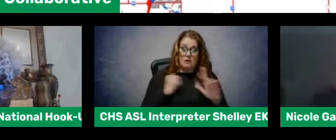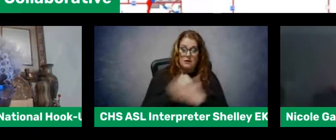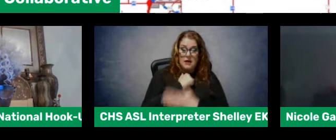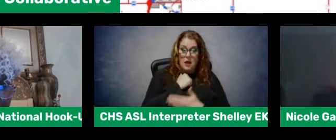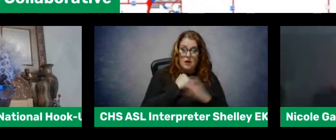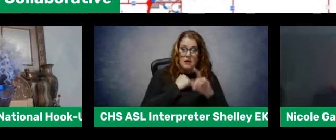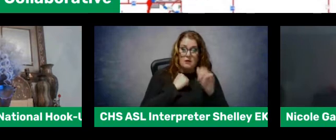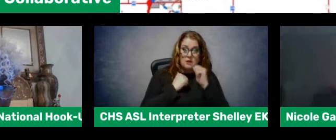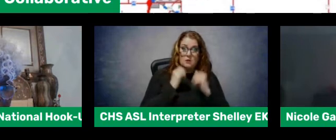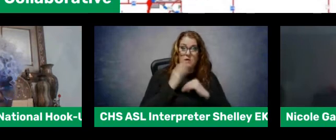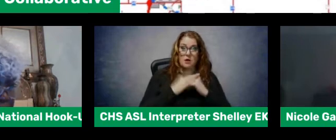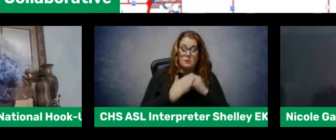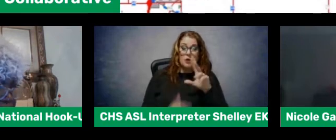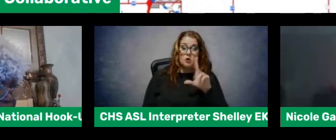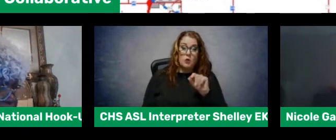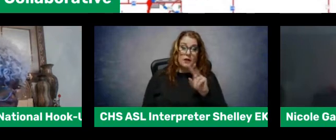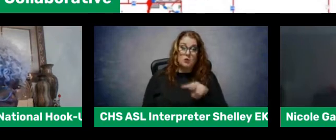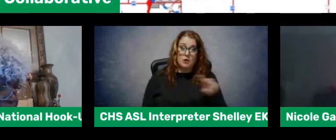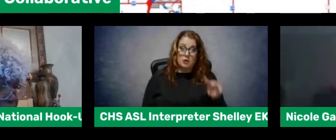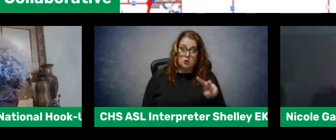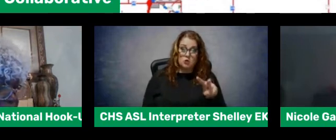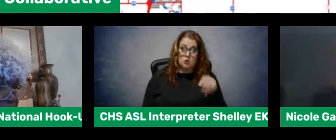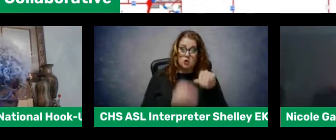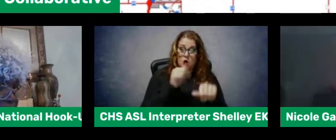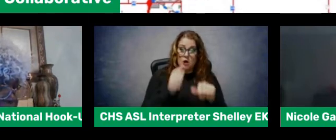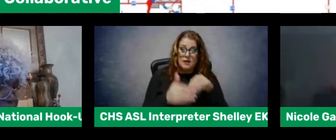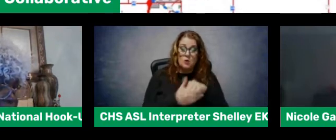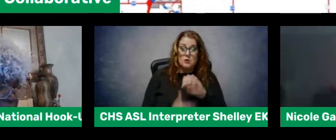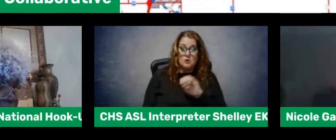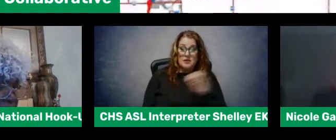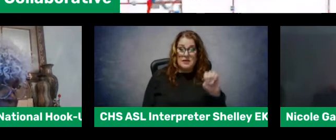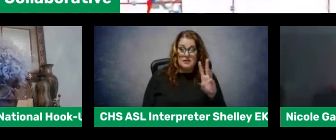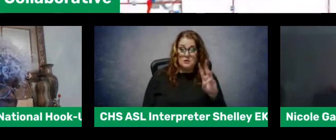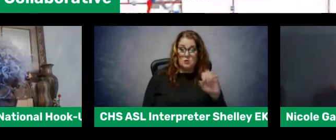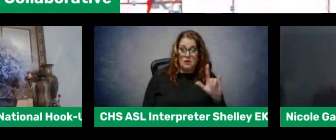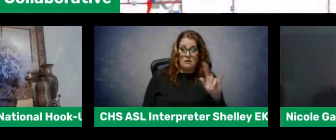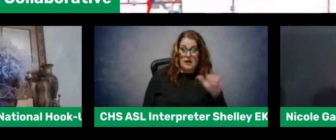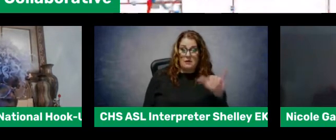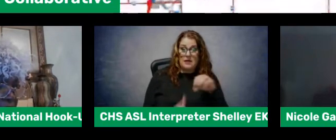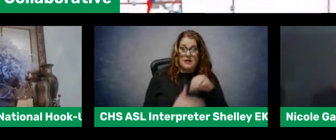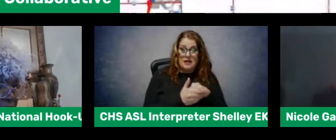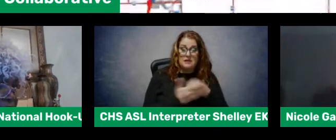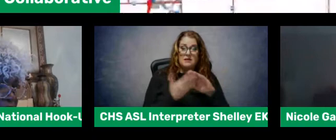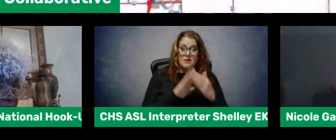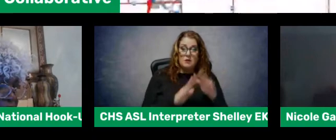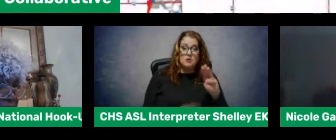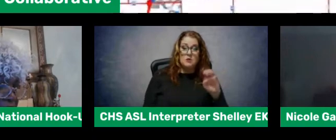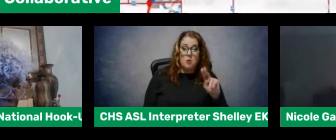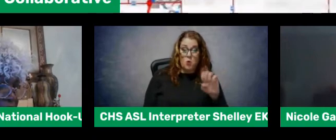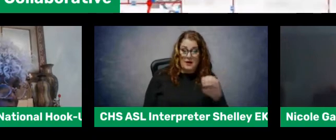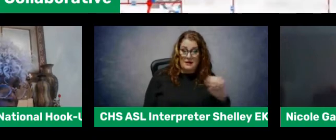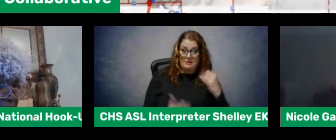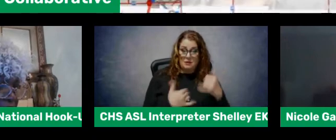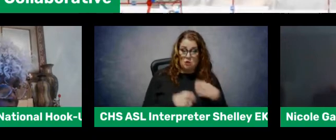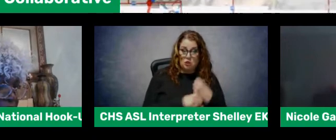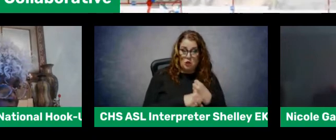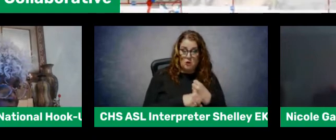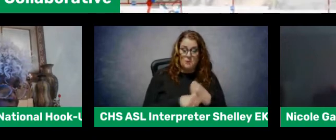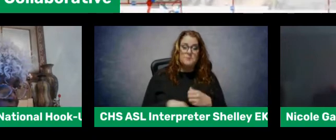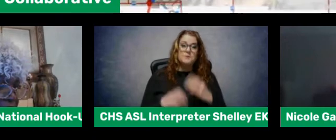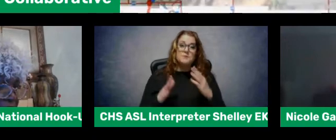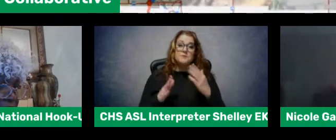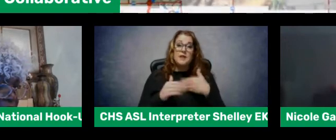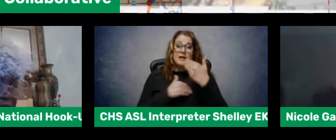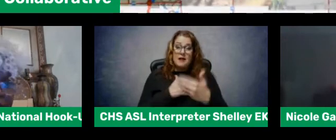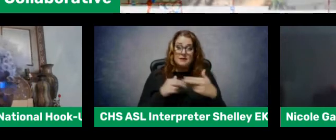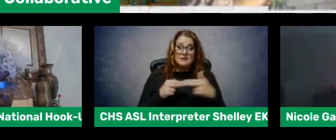our 2022 garden going in Eastern Will County in the village of Monee this year. And then the next slides